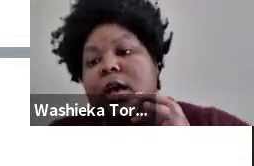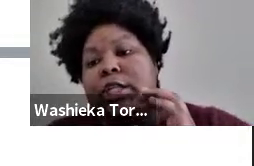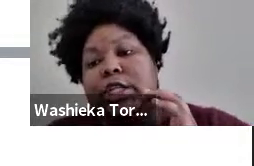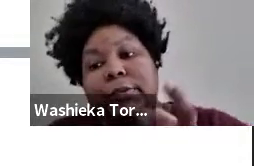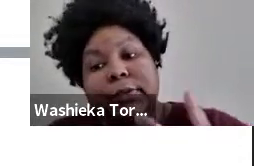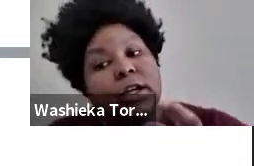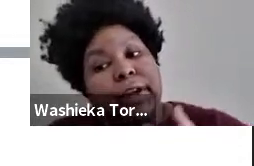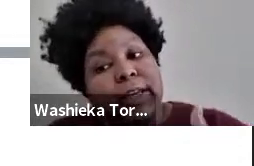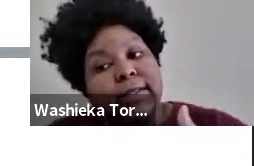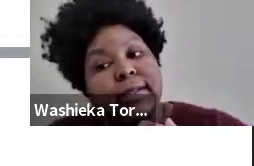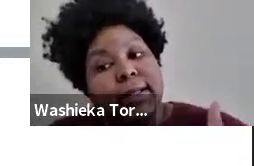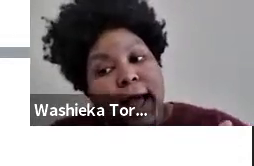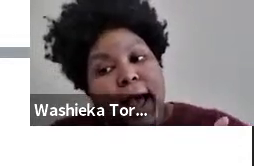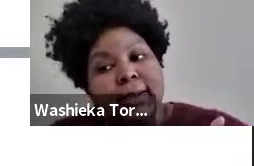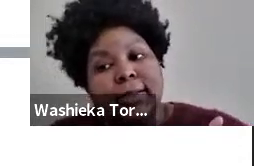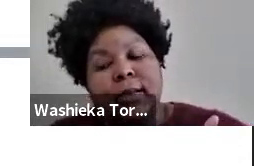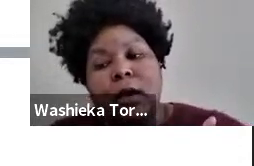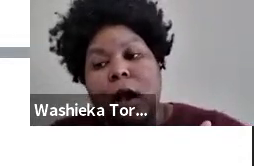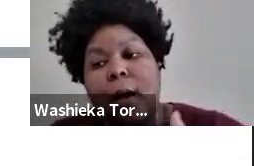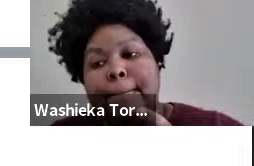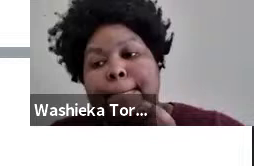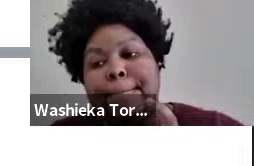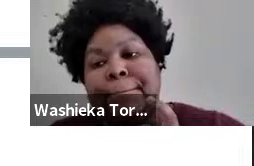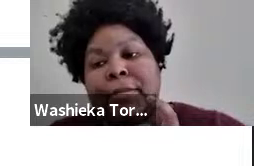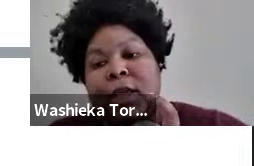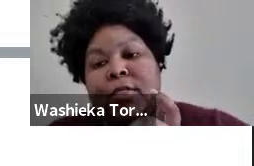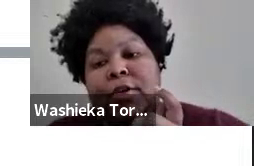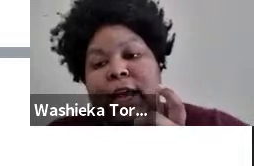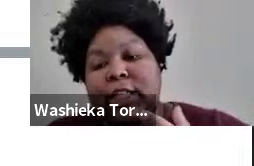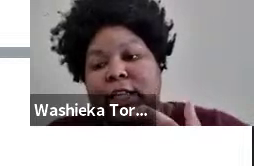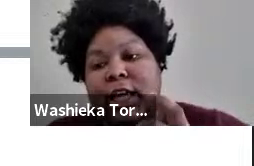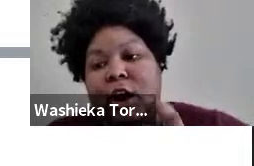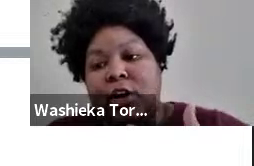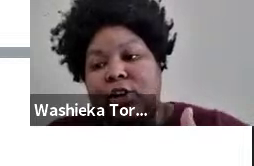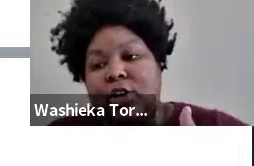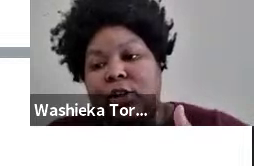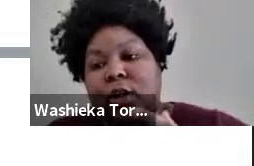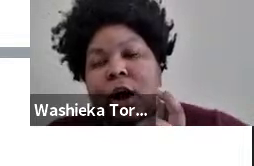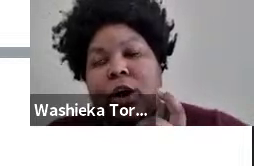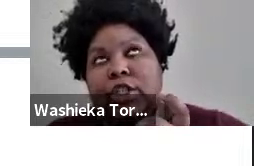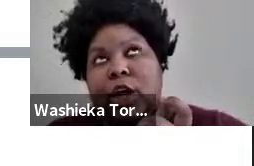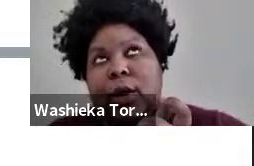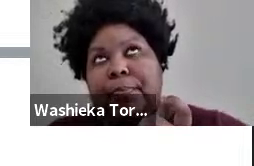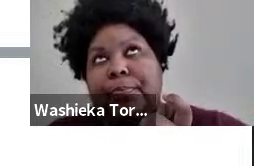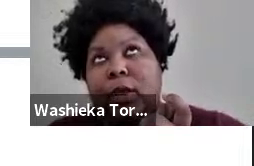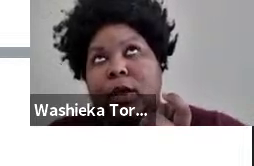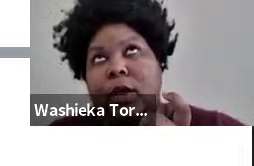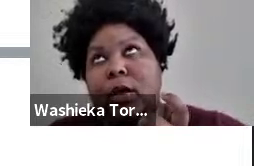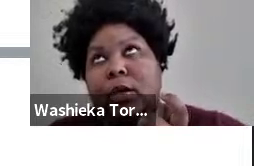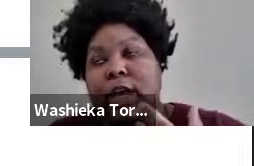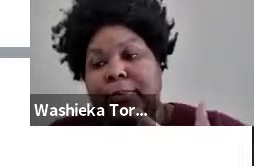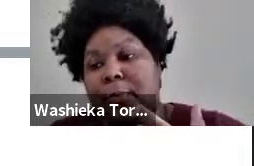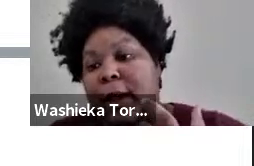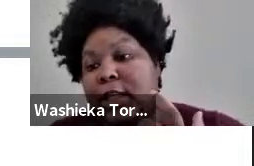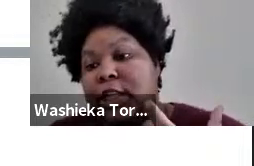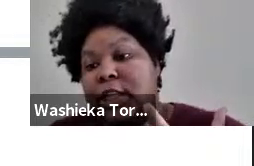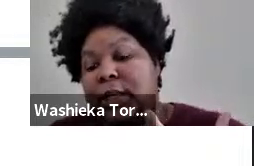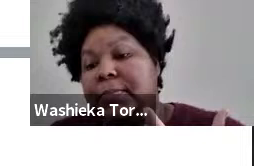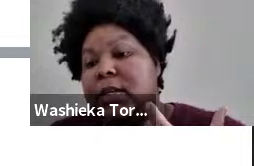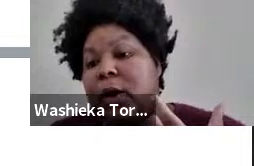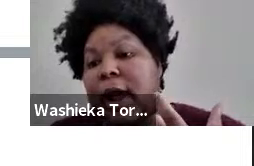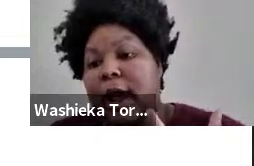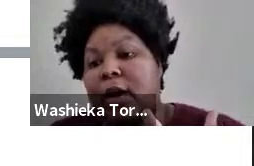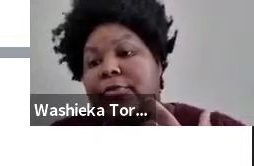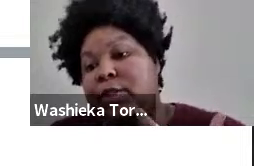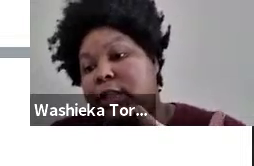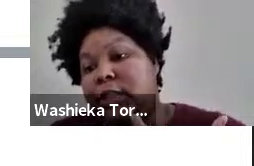based generally on race and class. There's actually an article or a chapter by Natasha